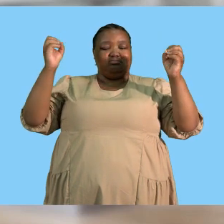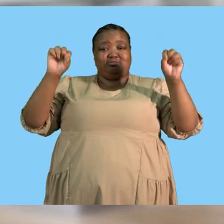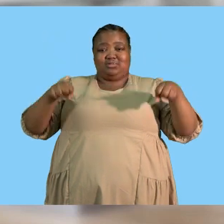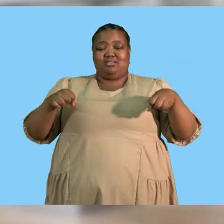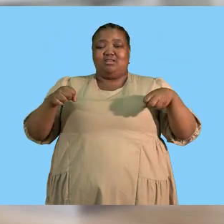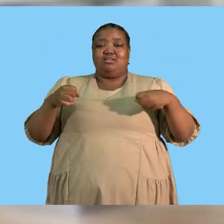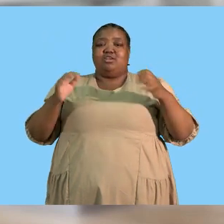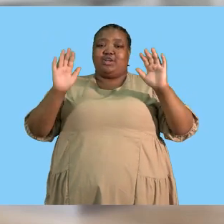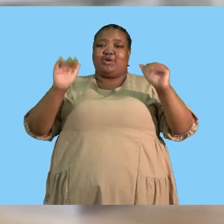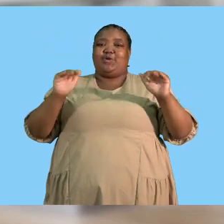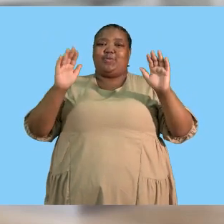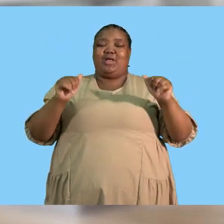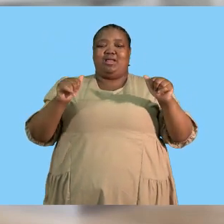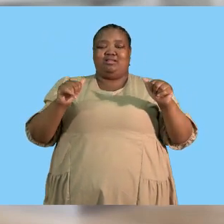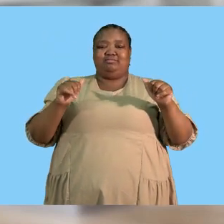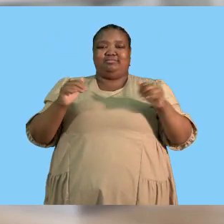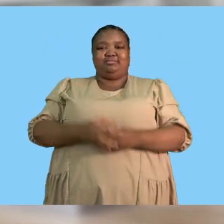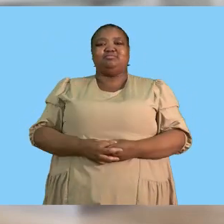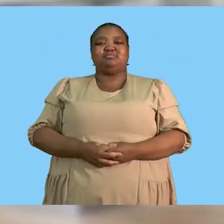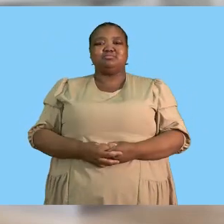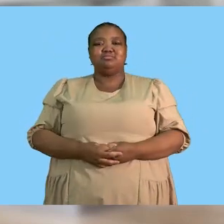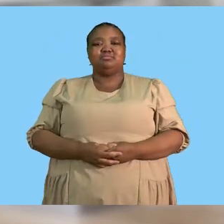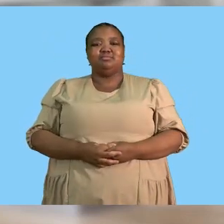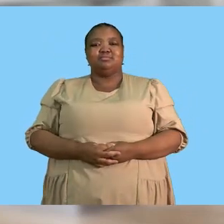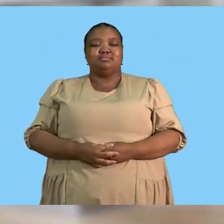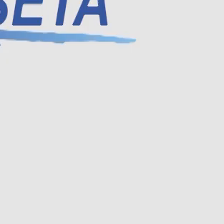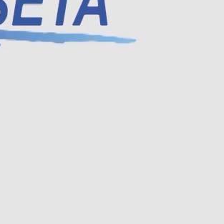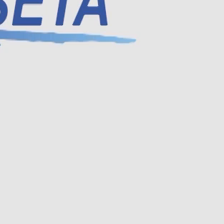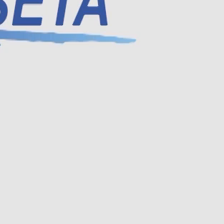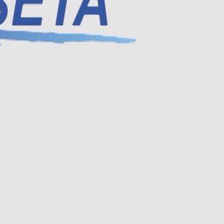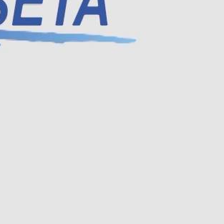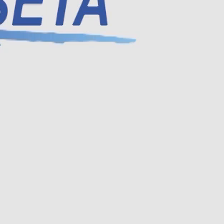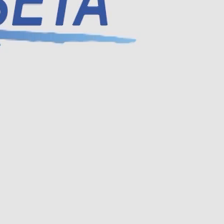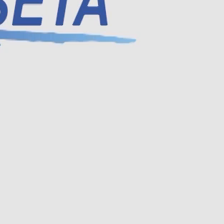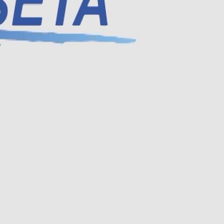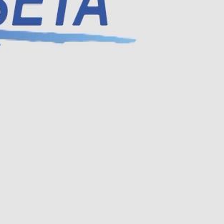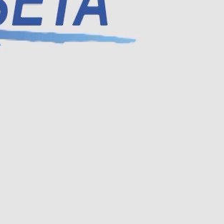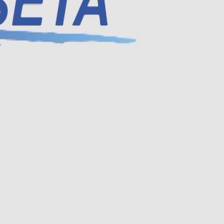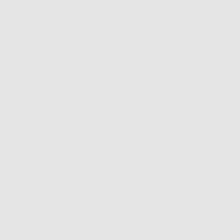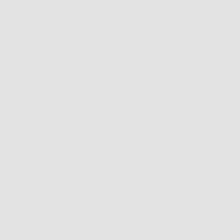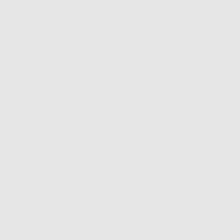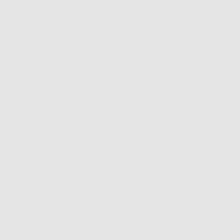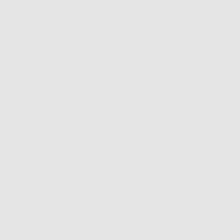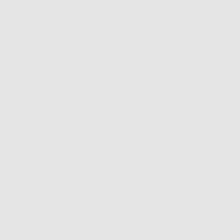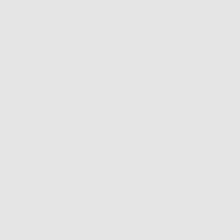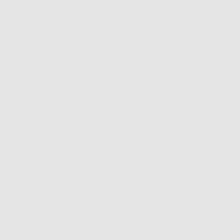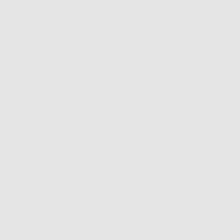are. This is goodbye from me.